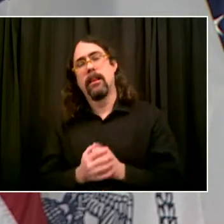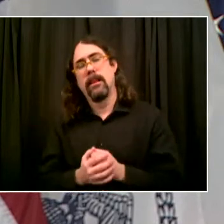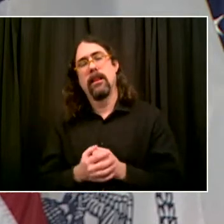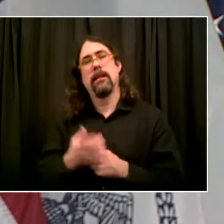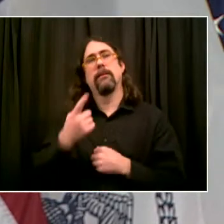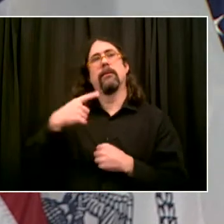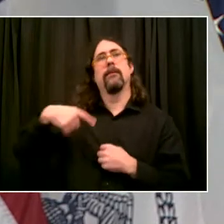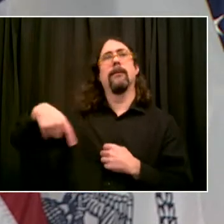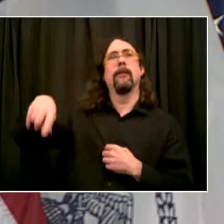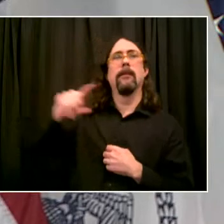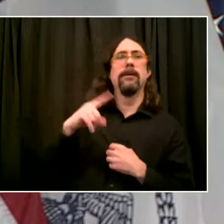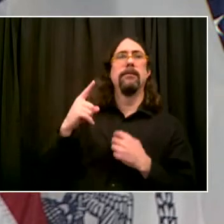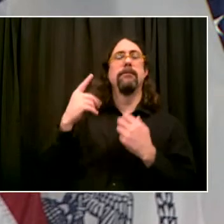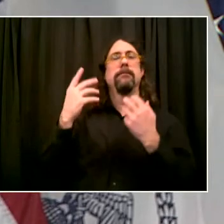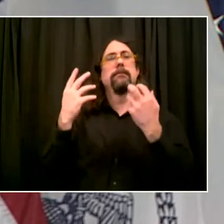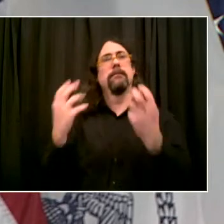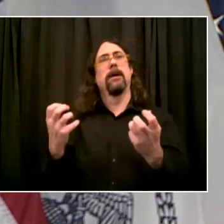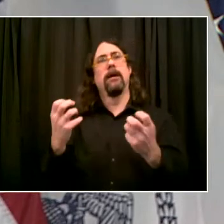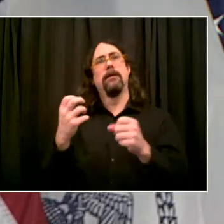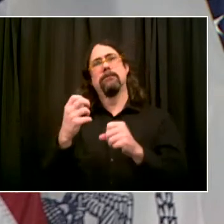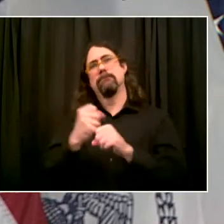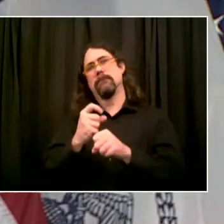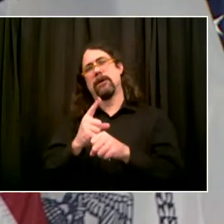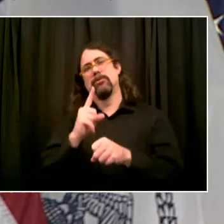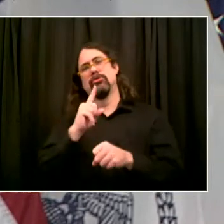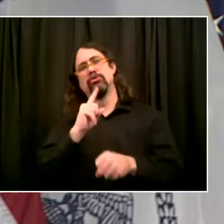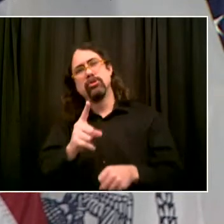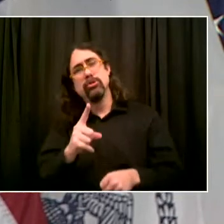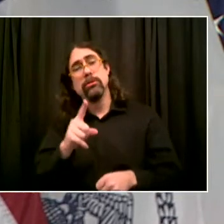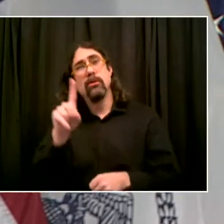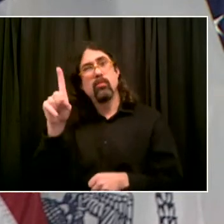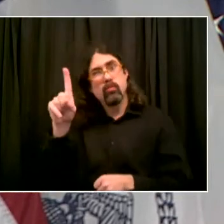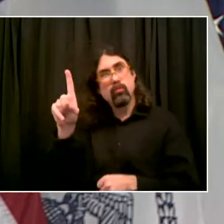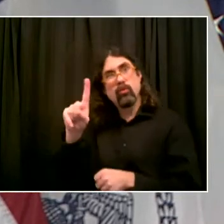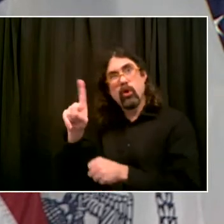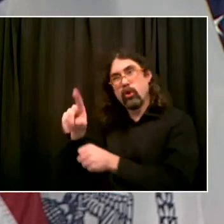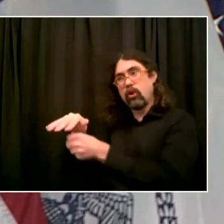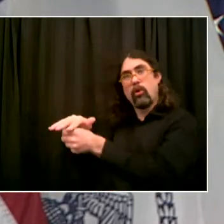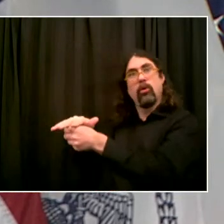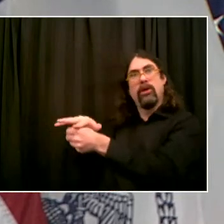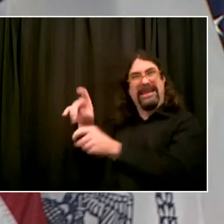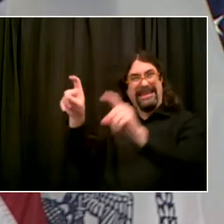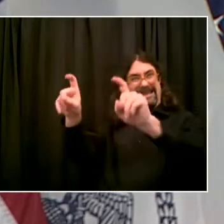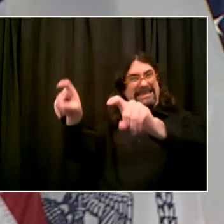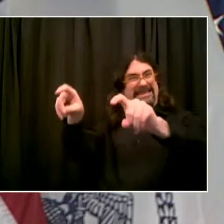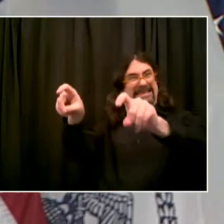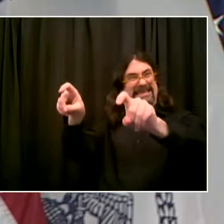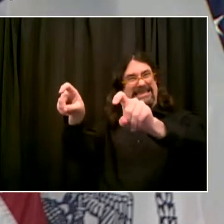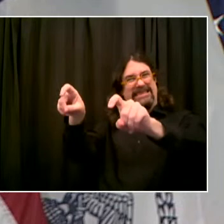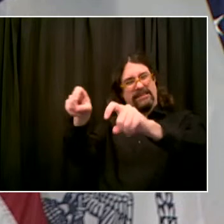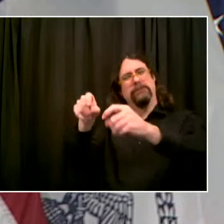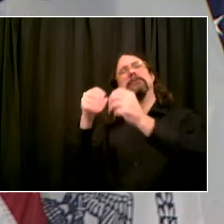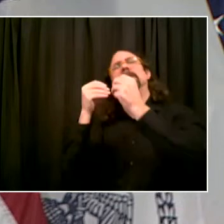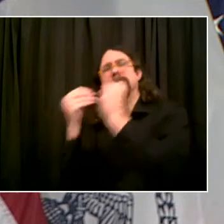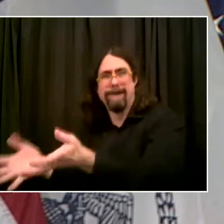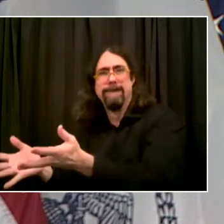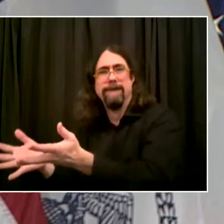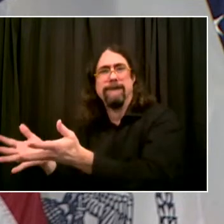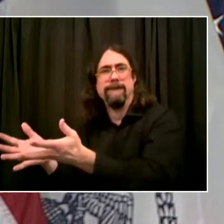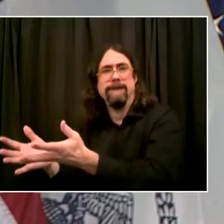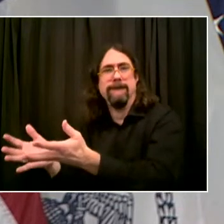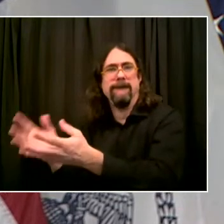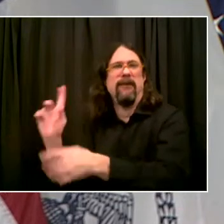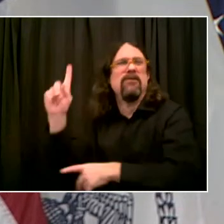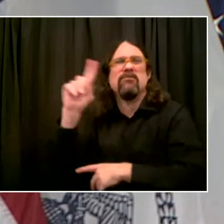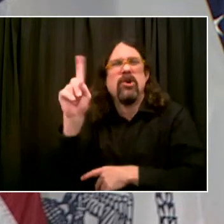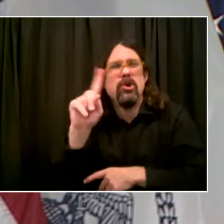and specific efforts to encourage people from that community to get vaccinated. I